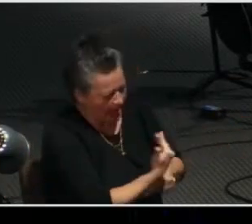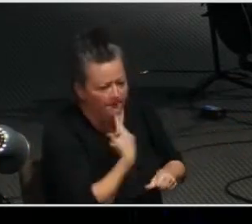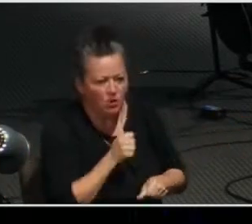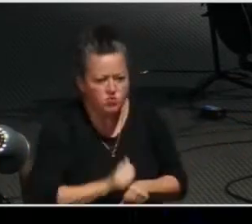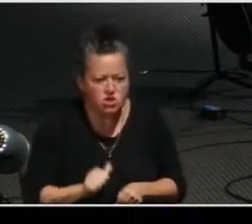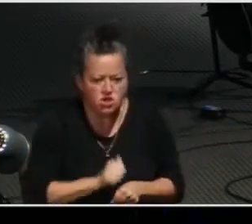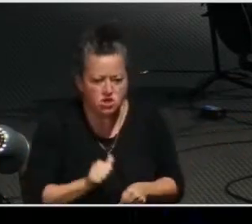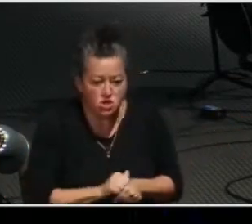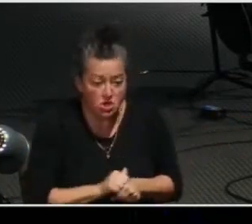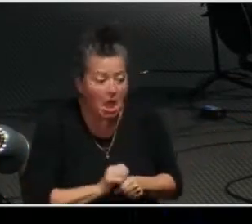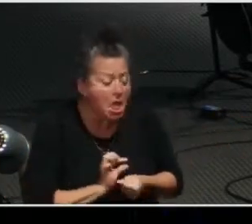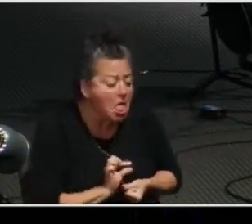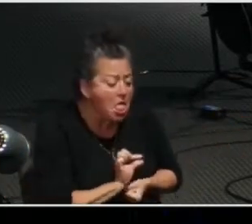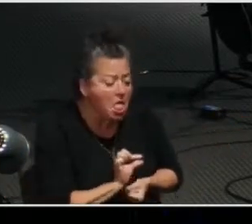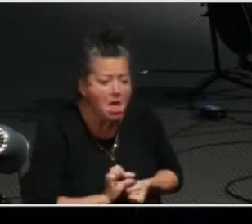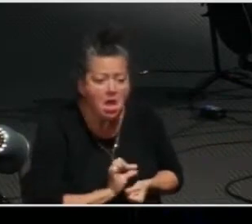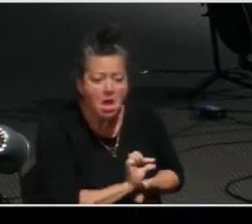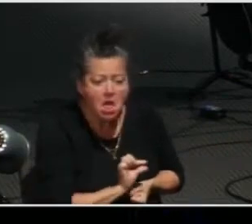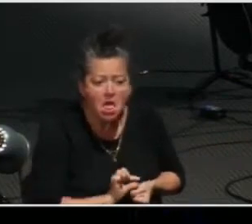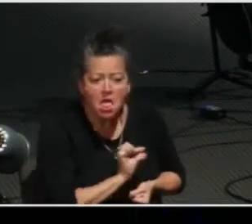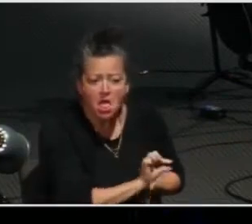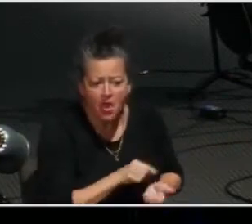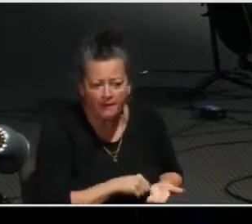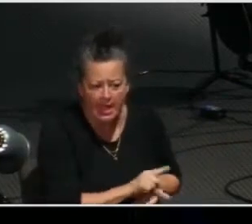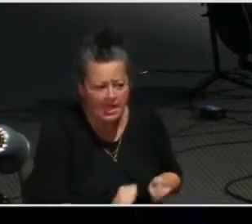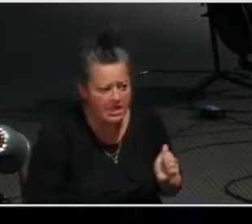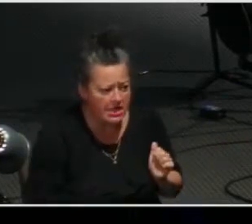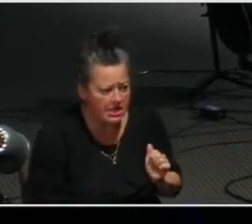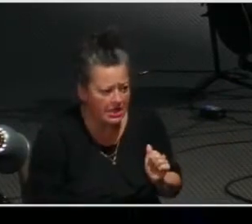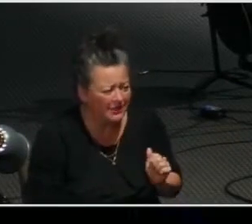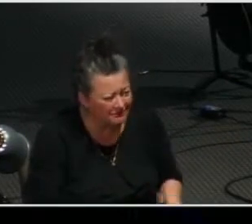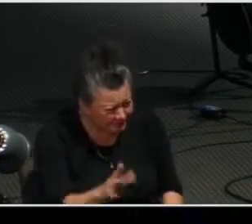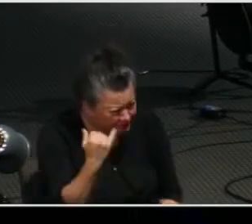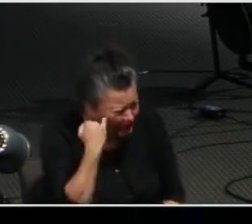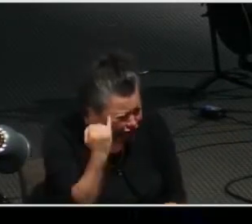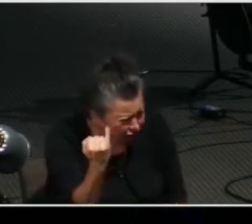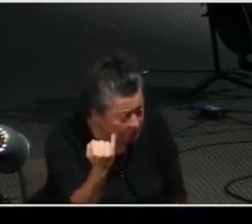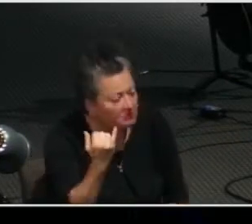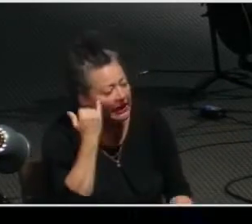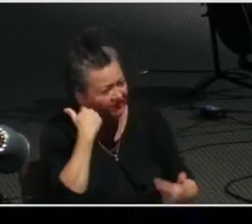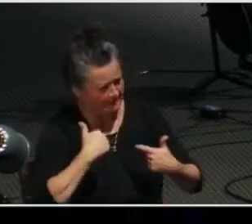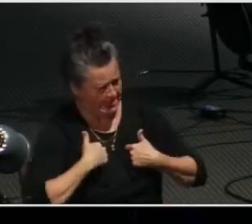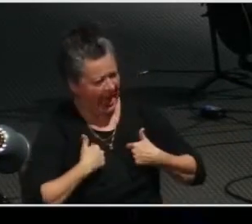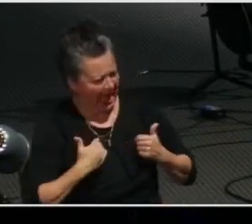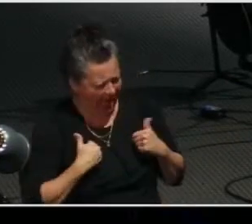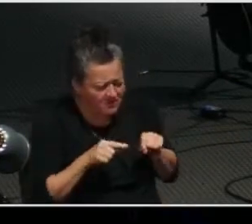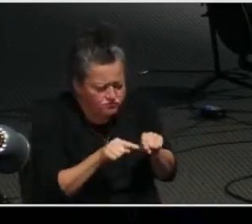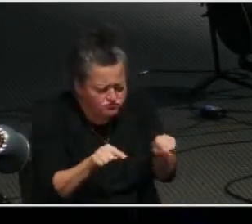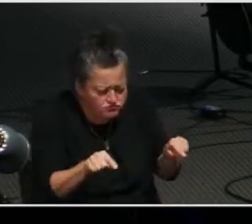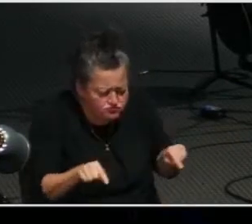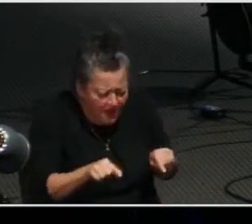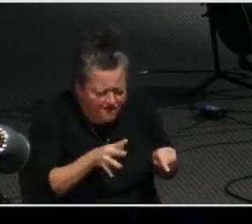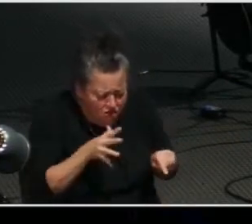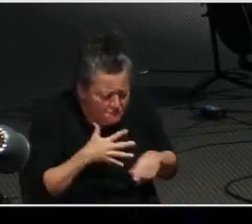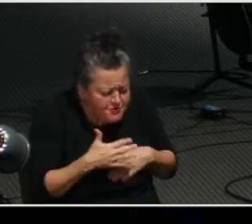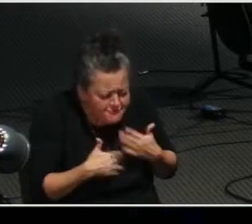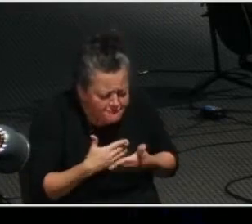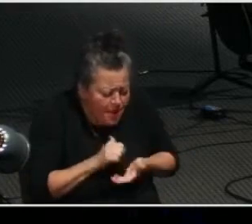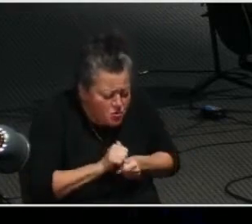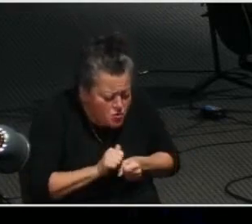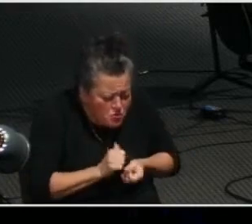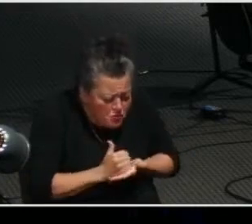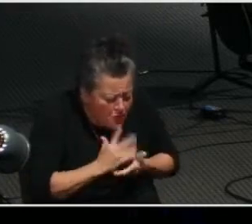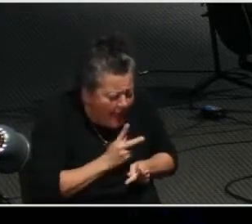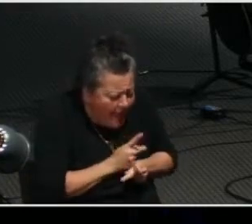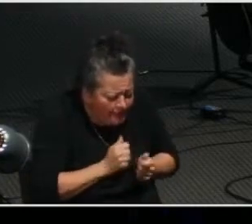have worked to eke out a living on your little plot of land, and then a drought strikes and you have no